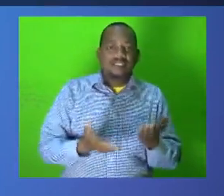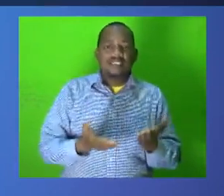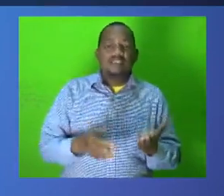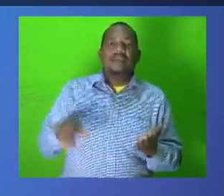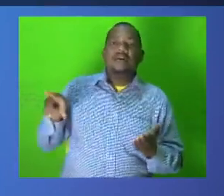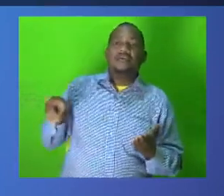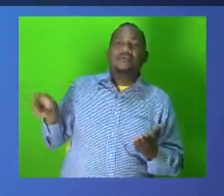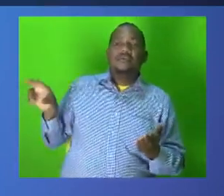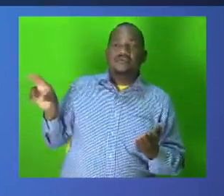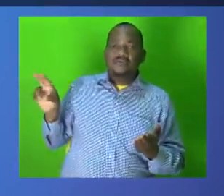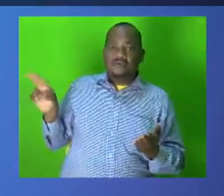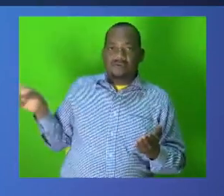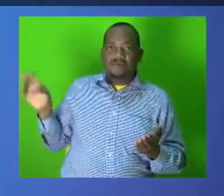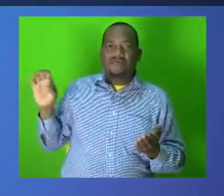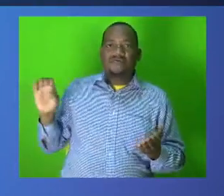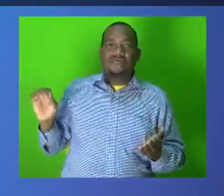phenomena